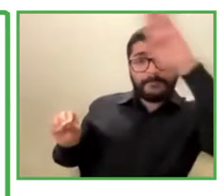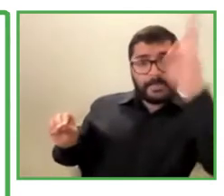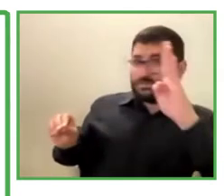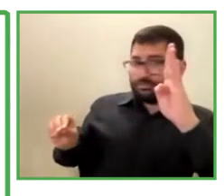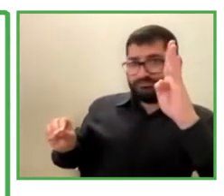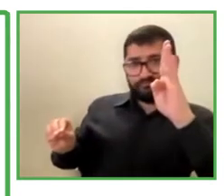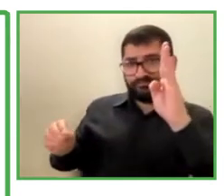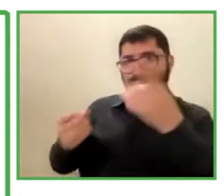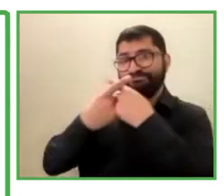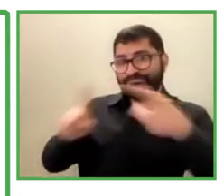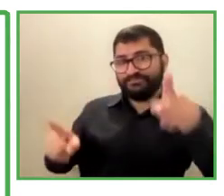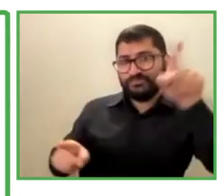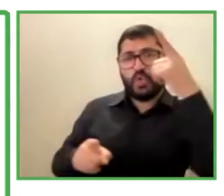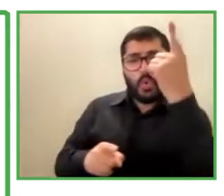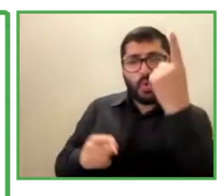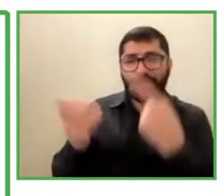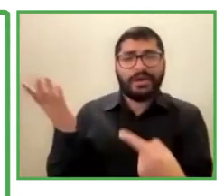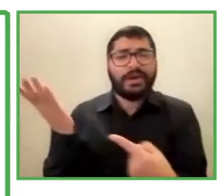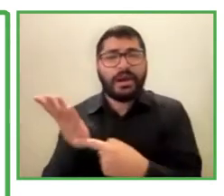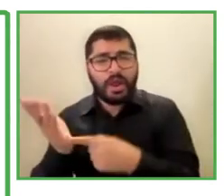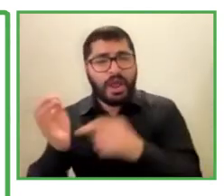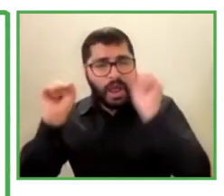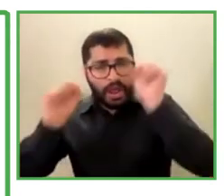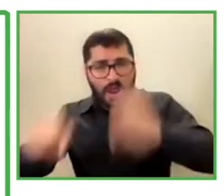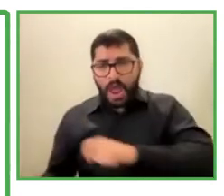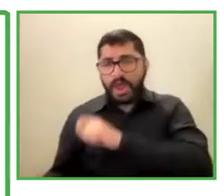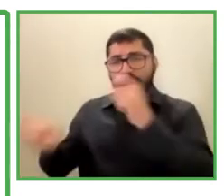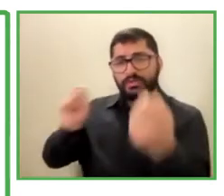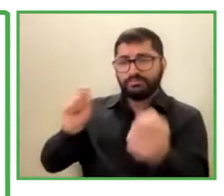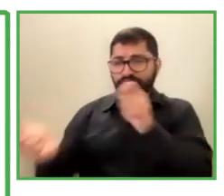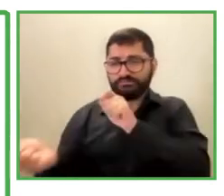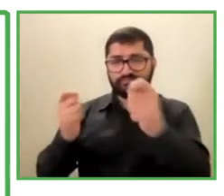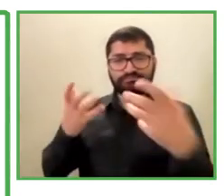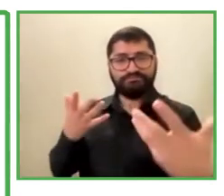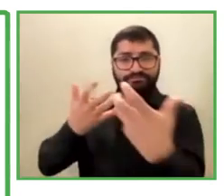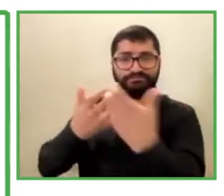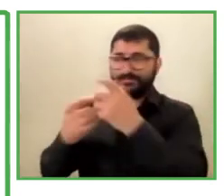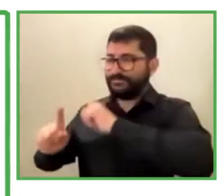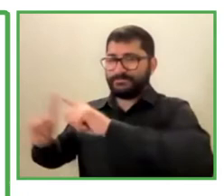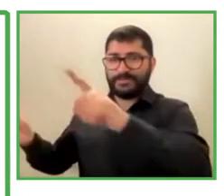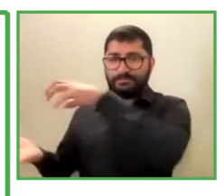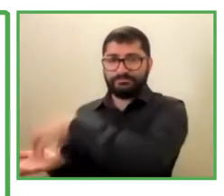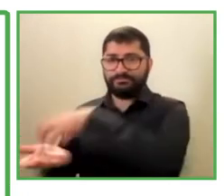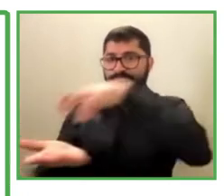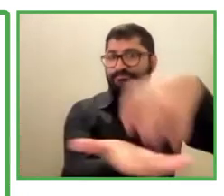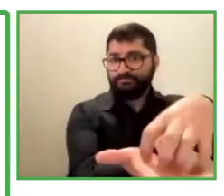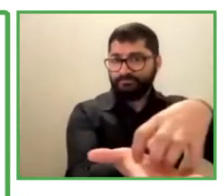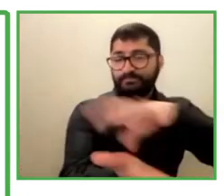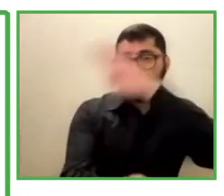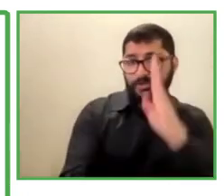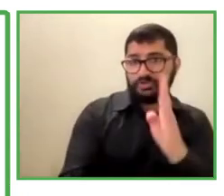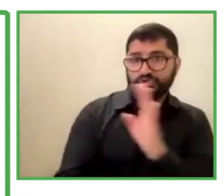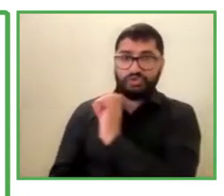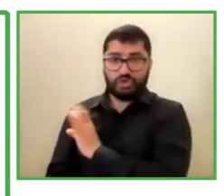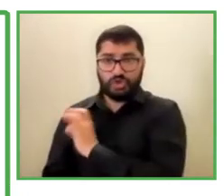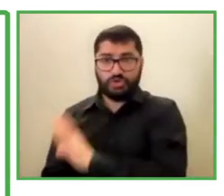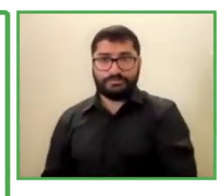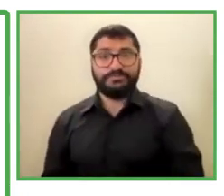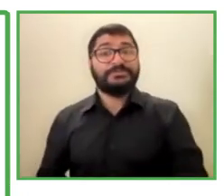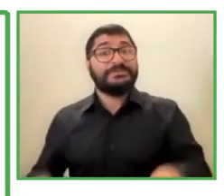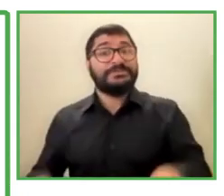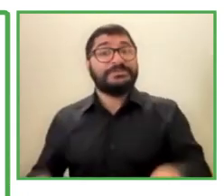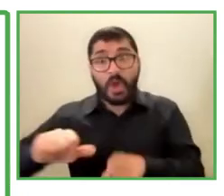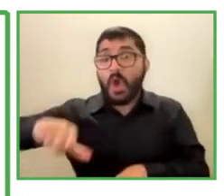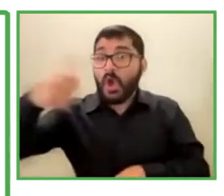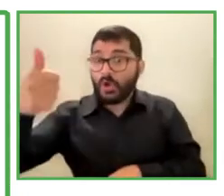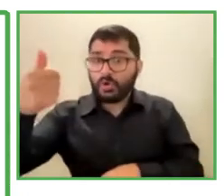have a technology that can be changed for the different aspects. And we also have a